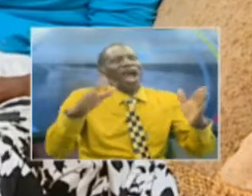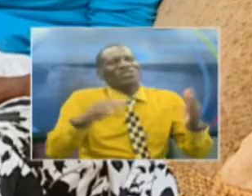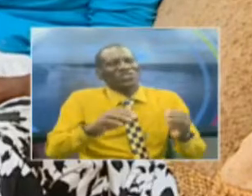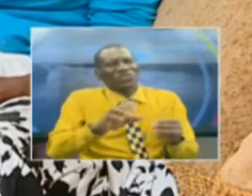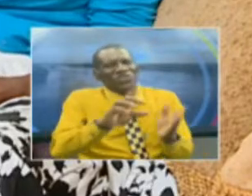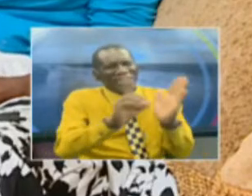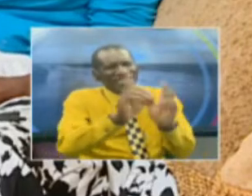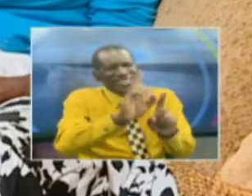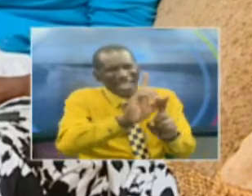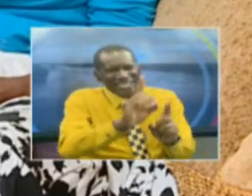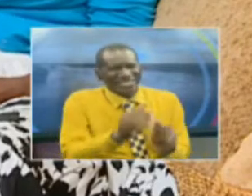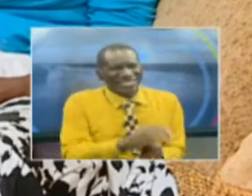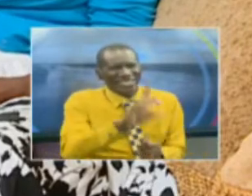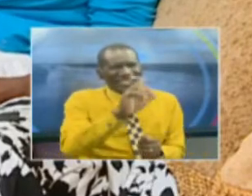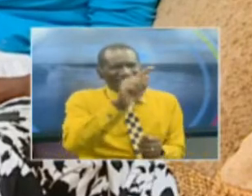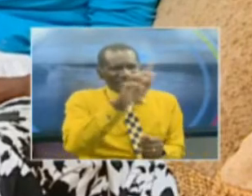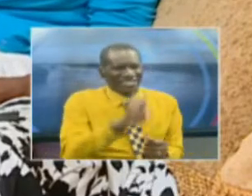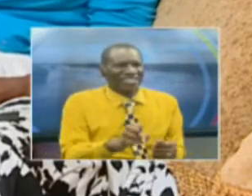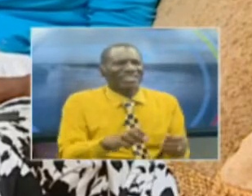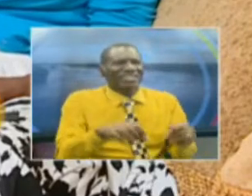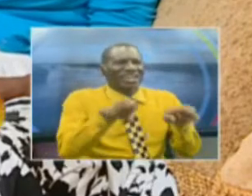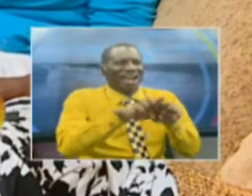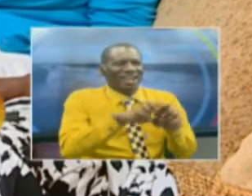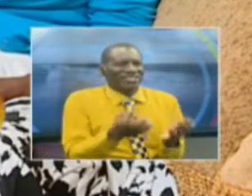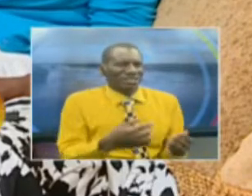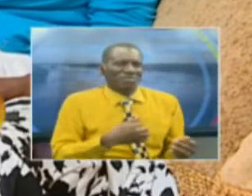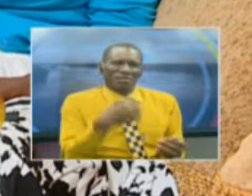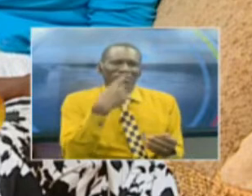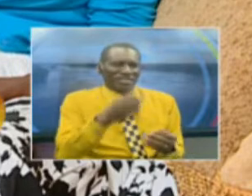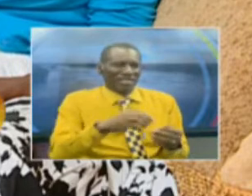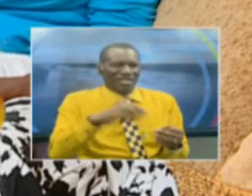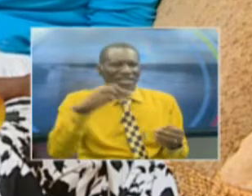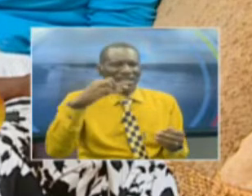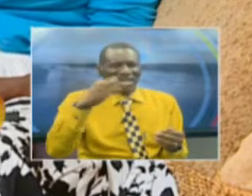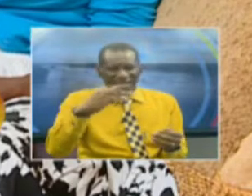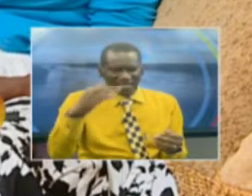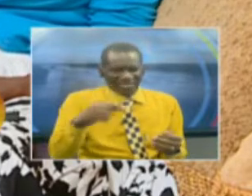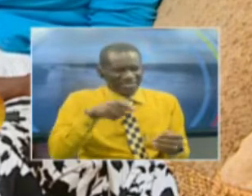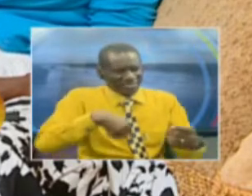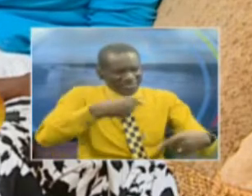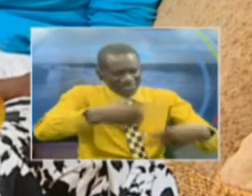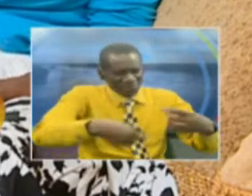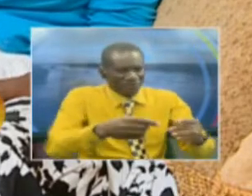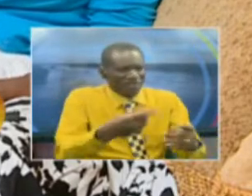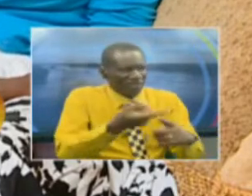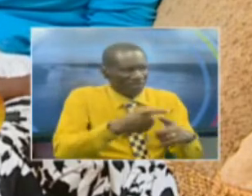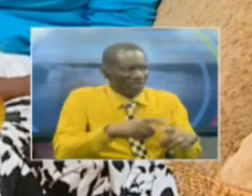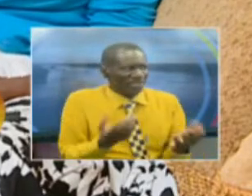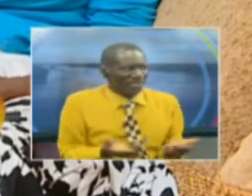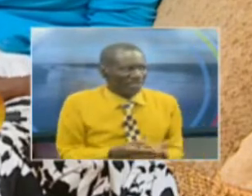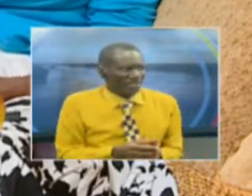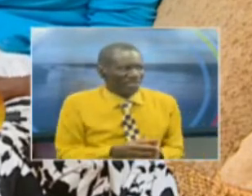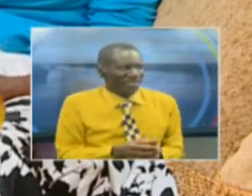And you know, as I'm saying, Gladys, I mean, it's a process. And then